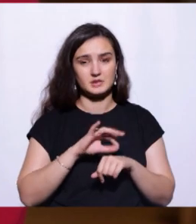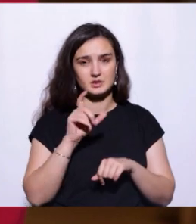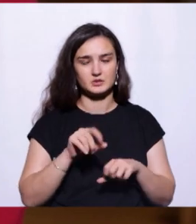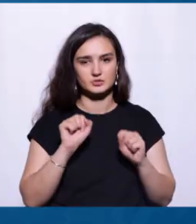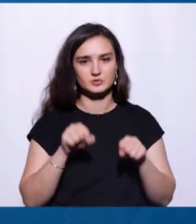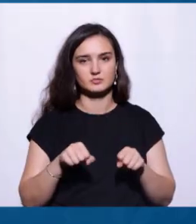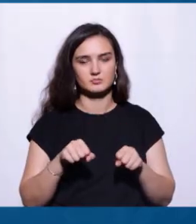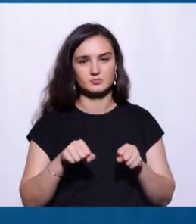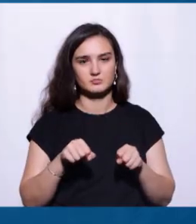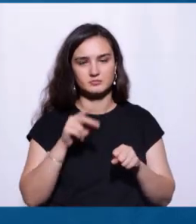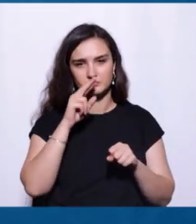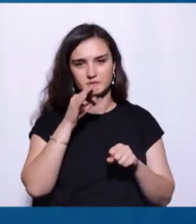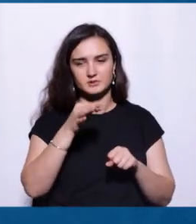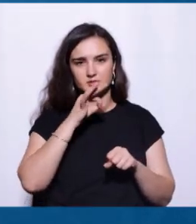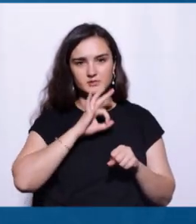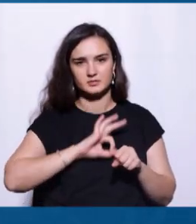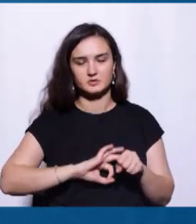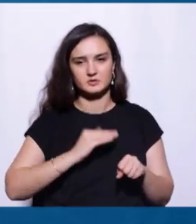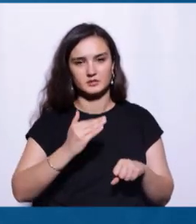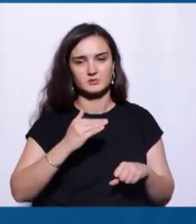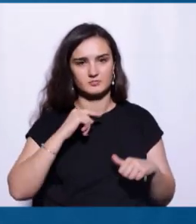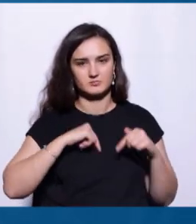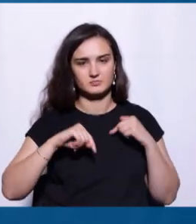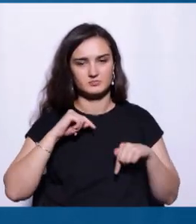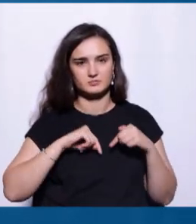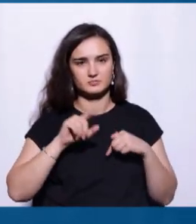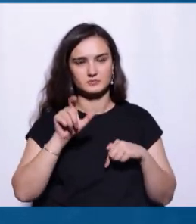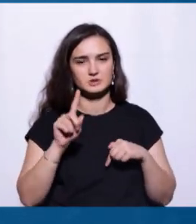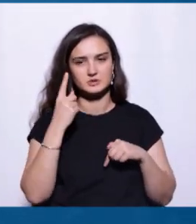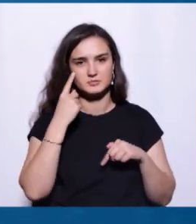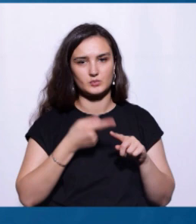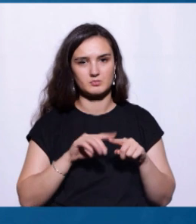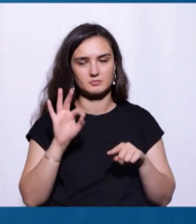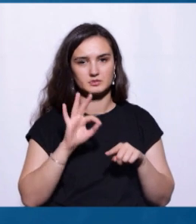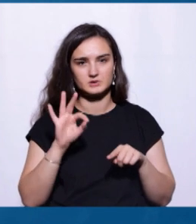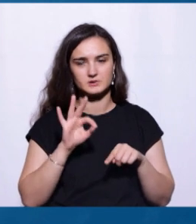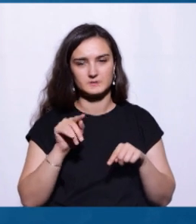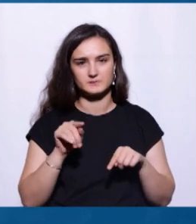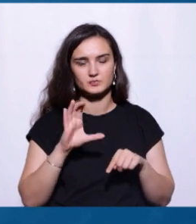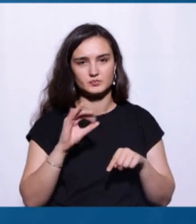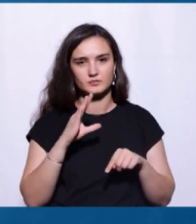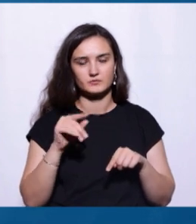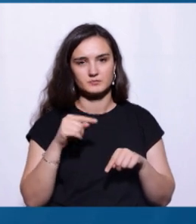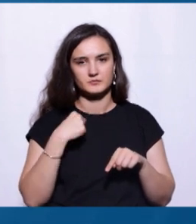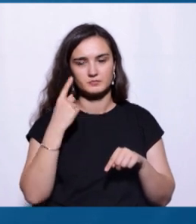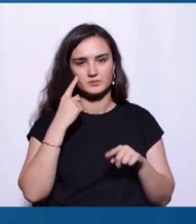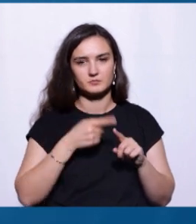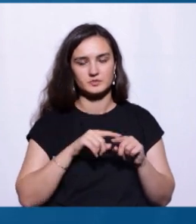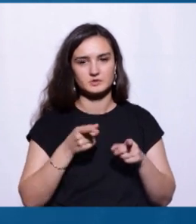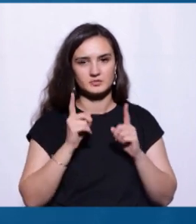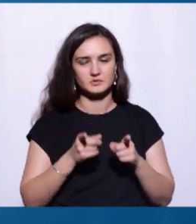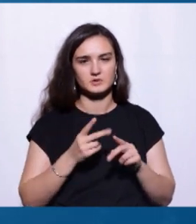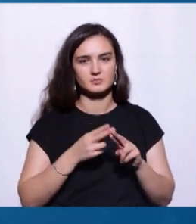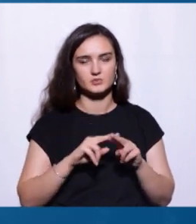walk around while the pill cam is in their body. What do you think about this one? Well, Miss Sophie, I think this one is